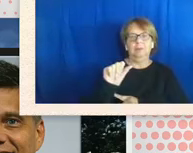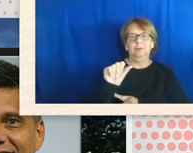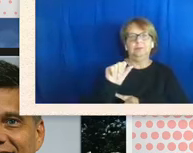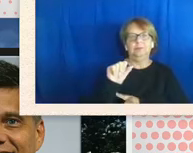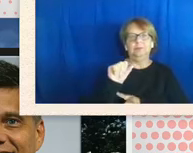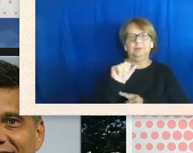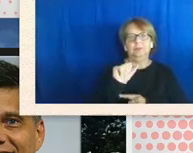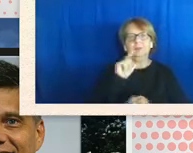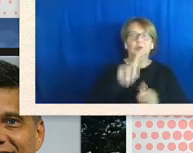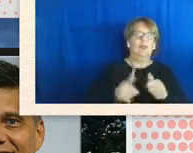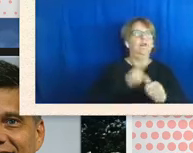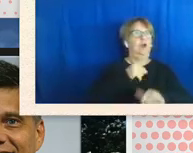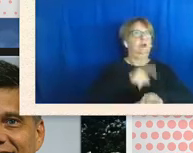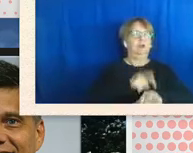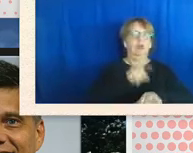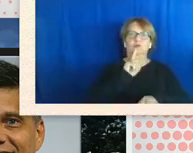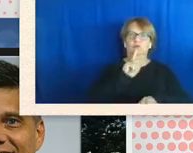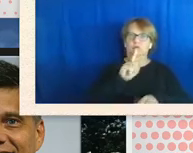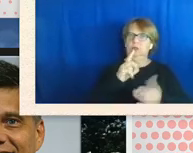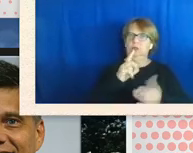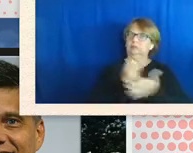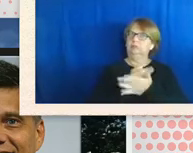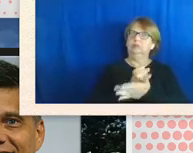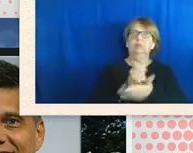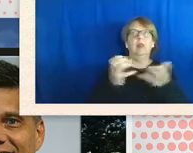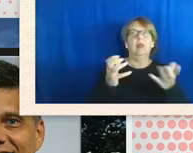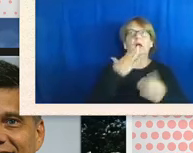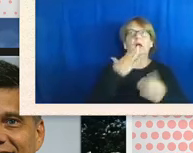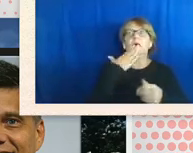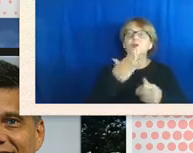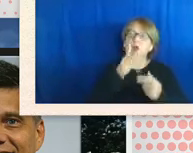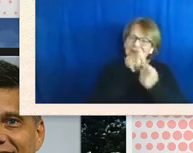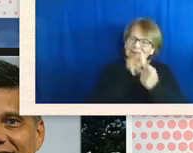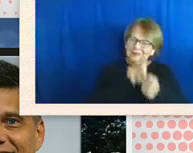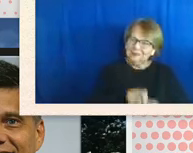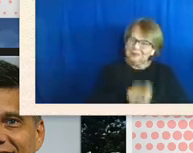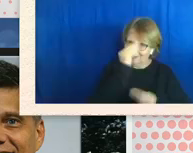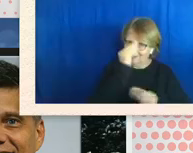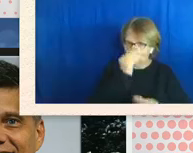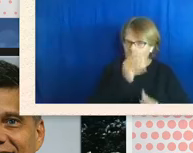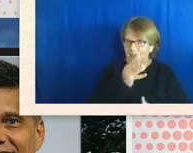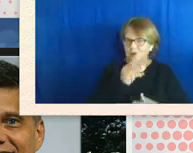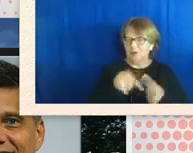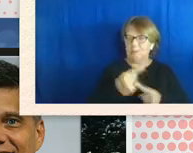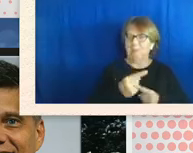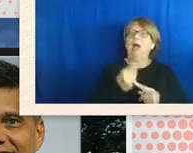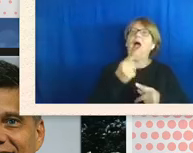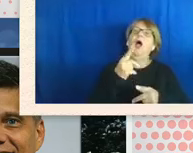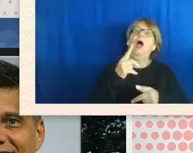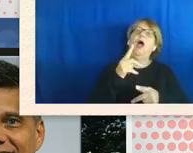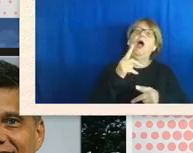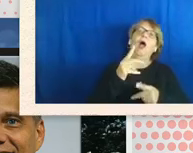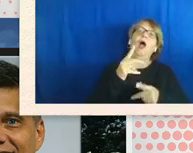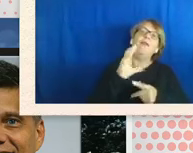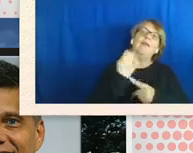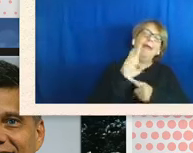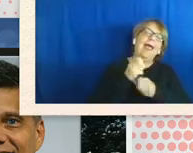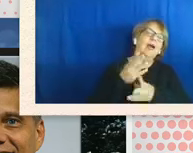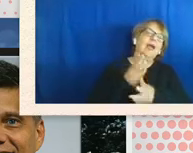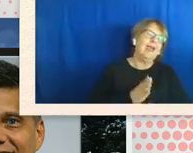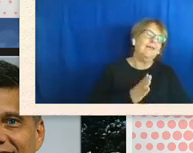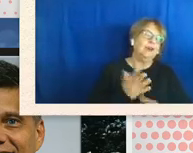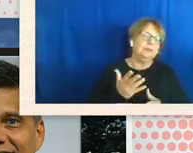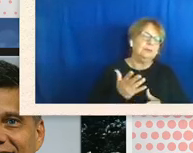really captures a lot of good detailed information about caregivers. So we can, you know,